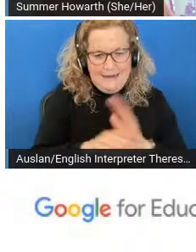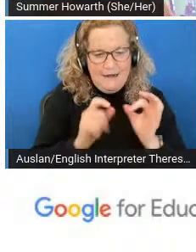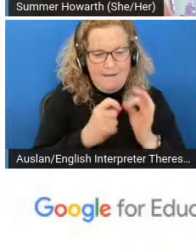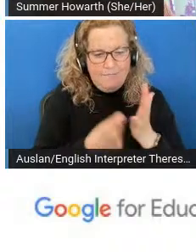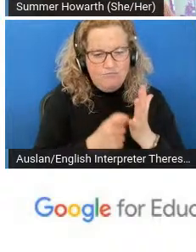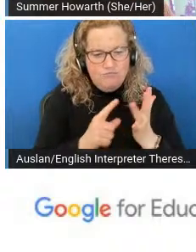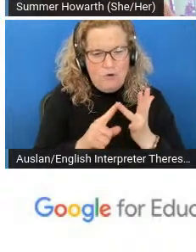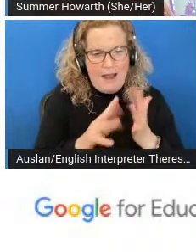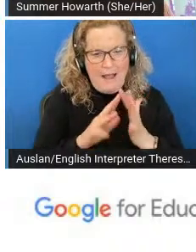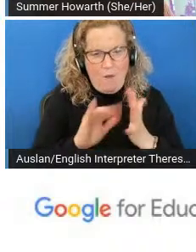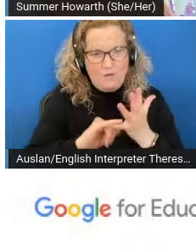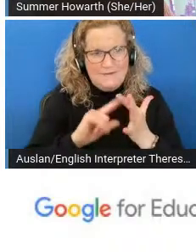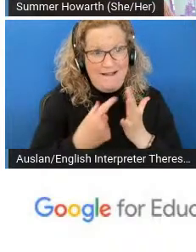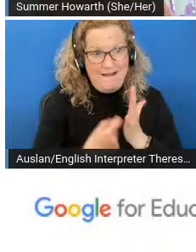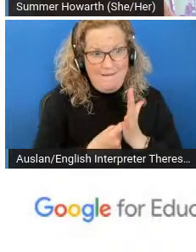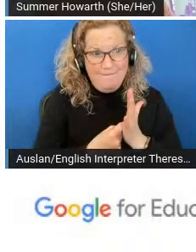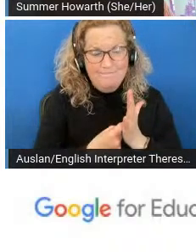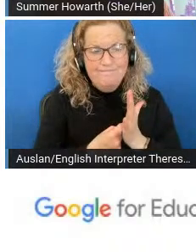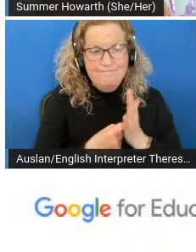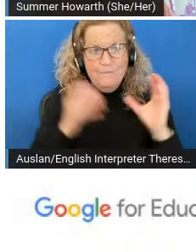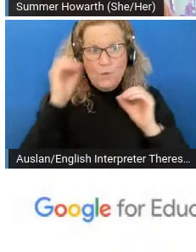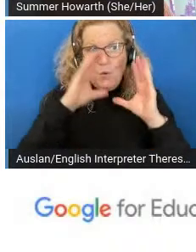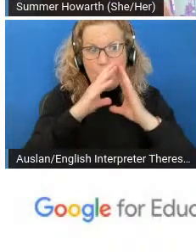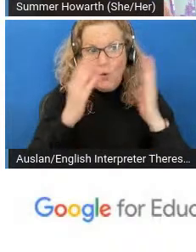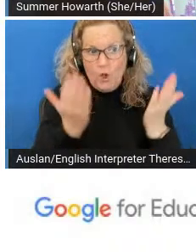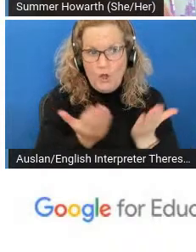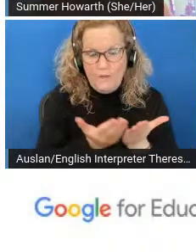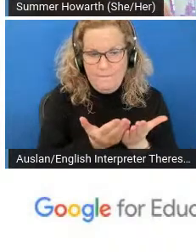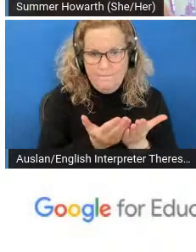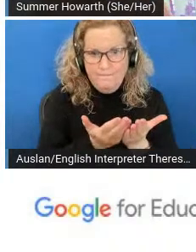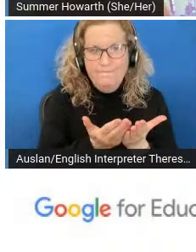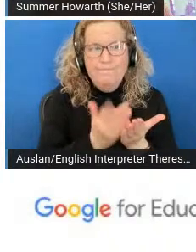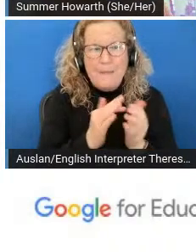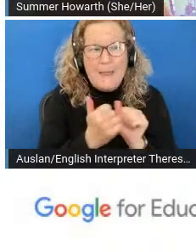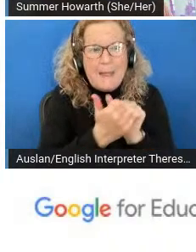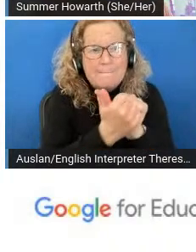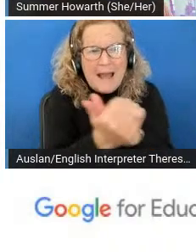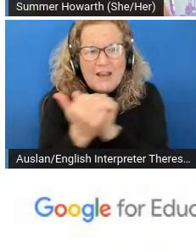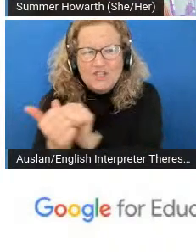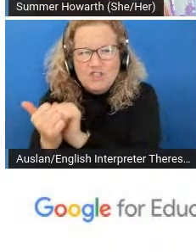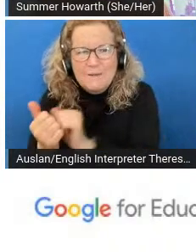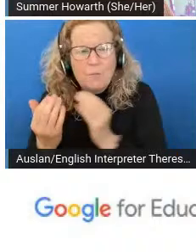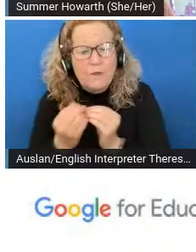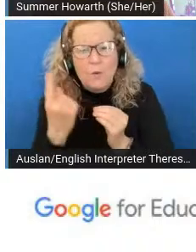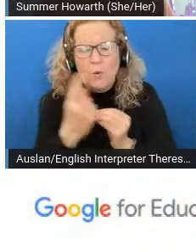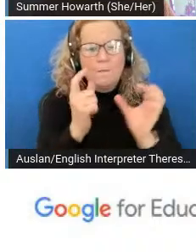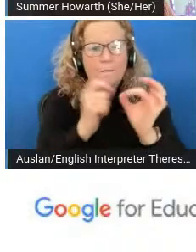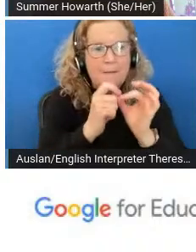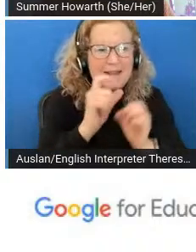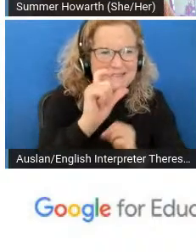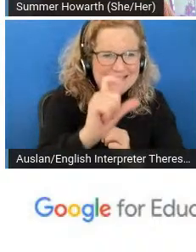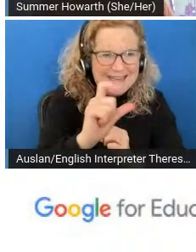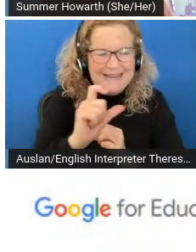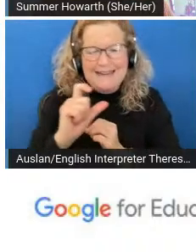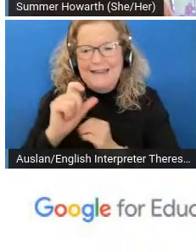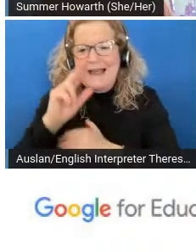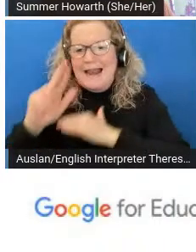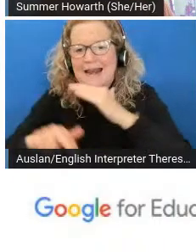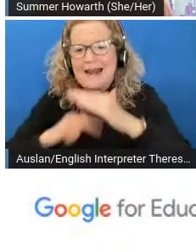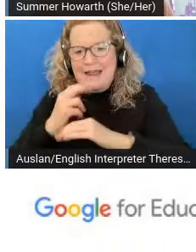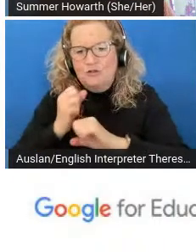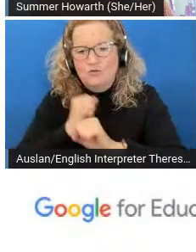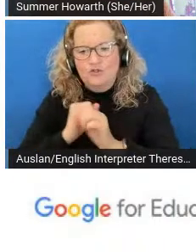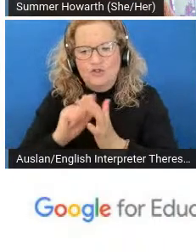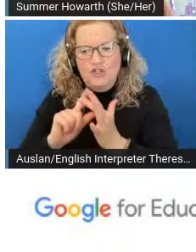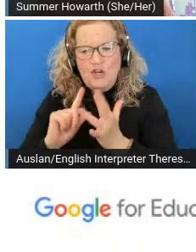also a bunch of content was created in partnership with lots of other people like the BBC, like National Geographic. And